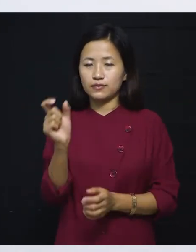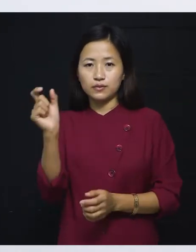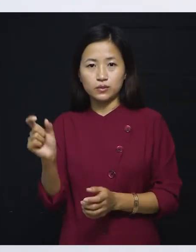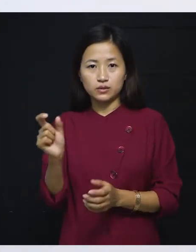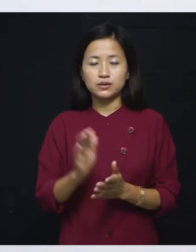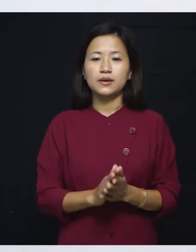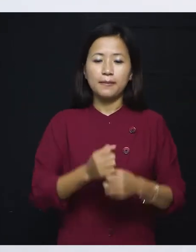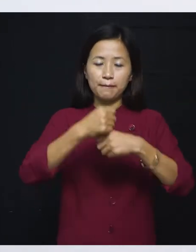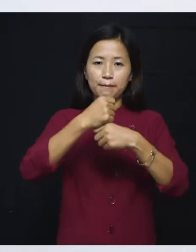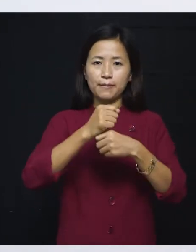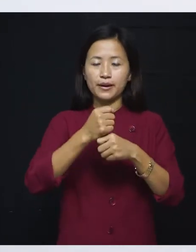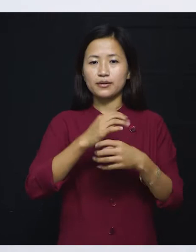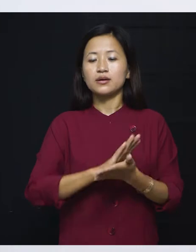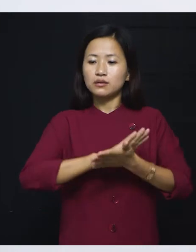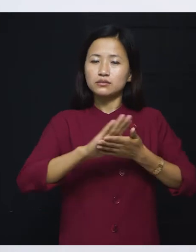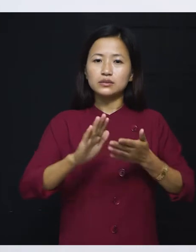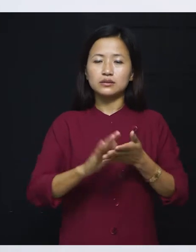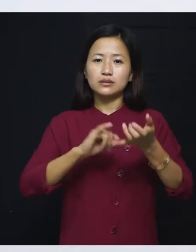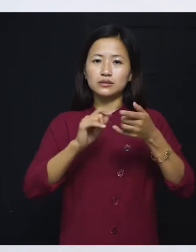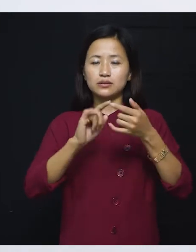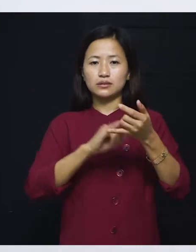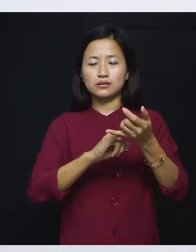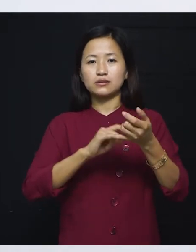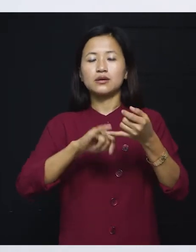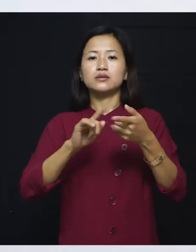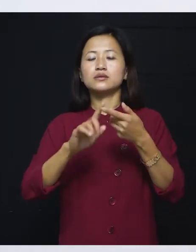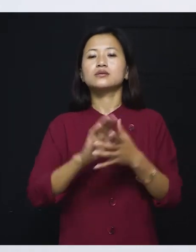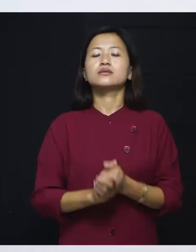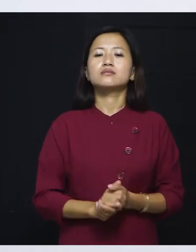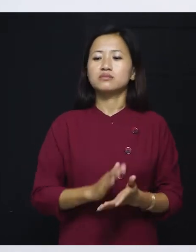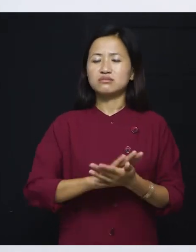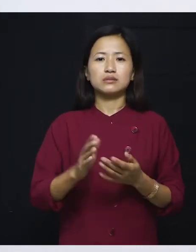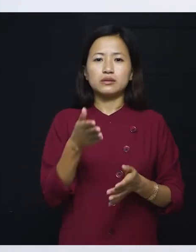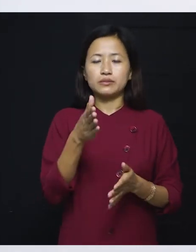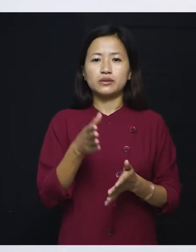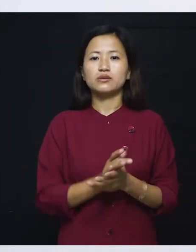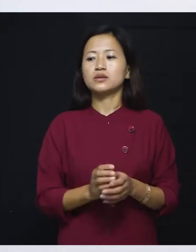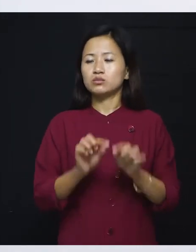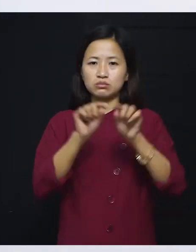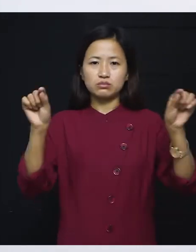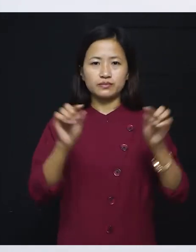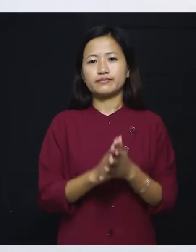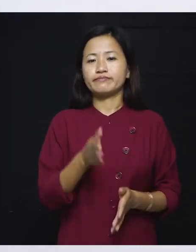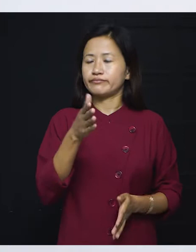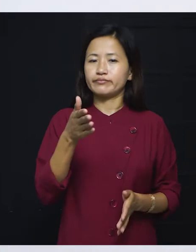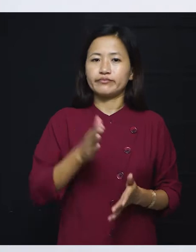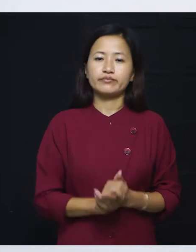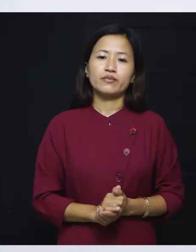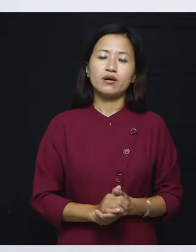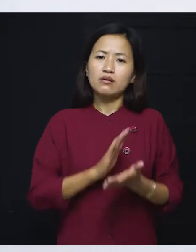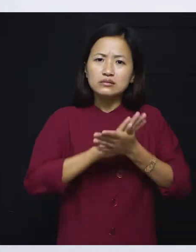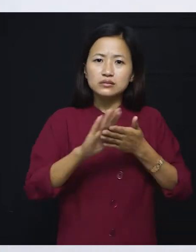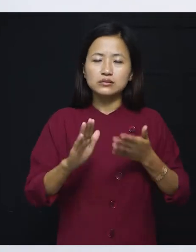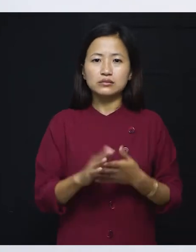not make complete sense on its own, that means it cannot be called as a sentence, okay? So are you clear